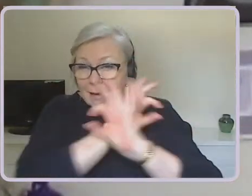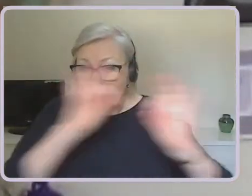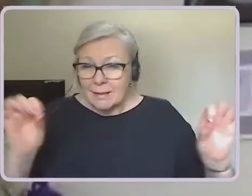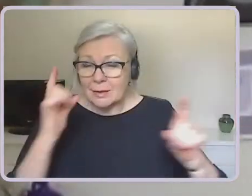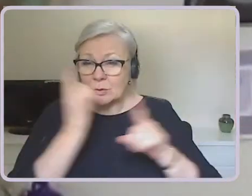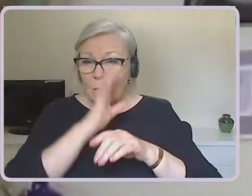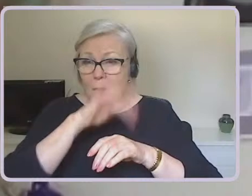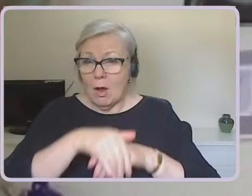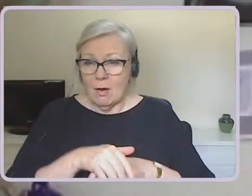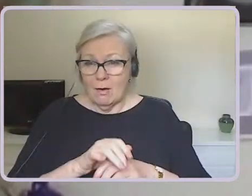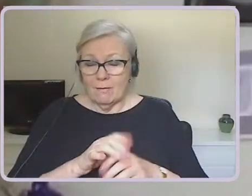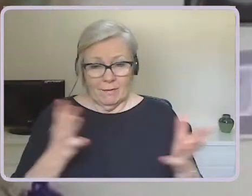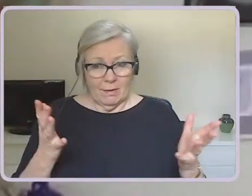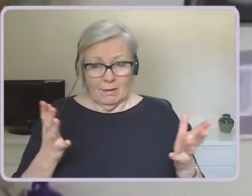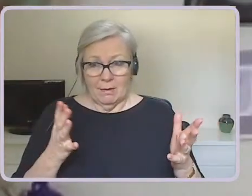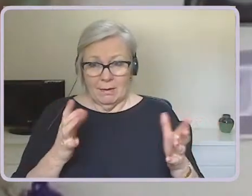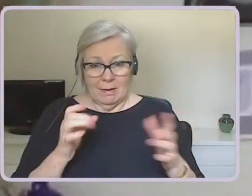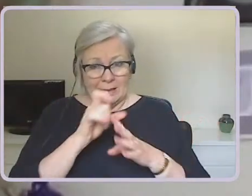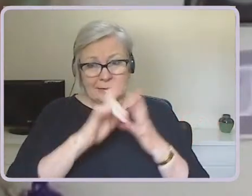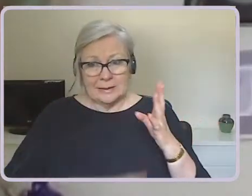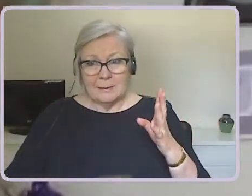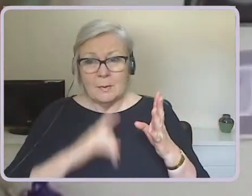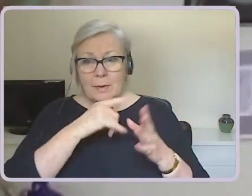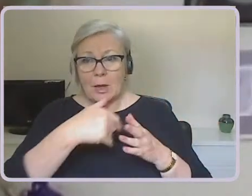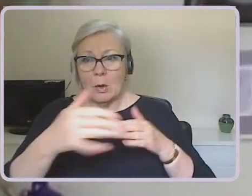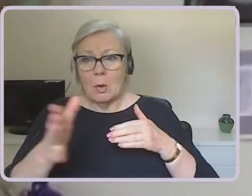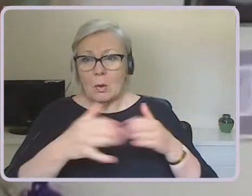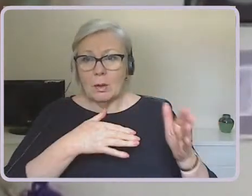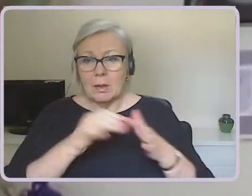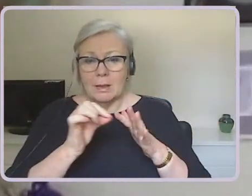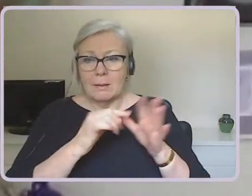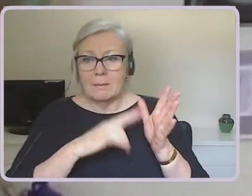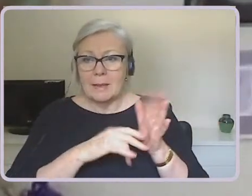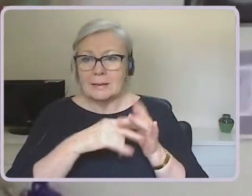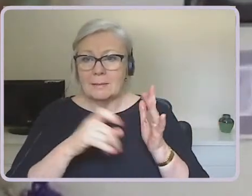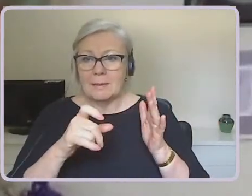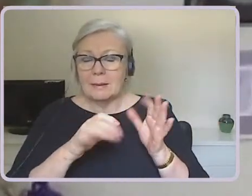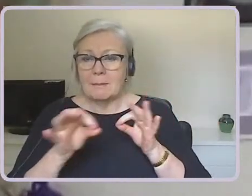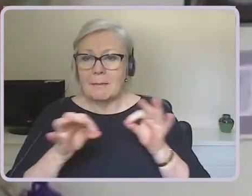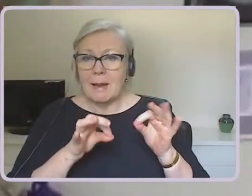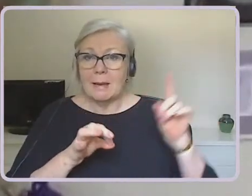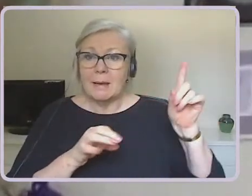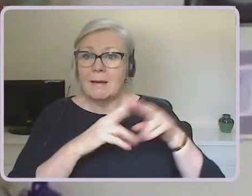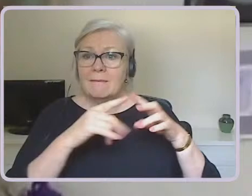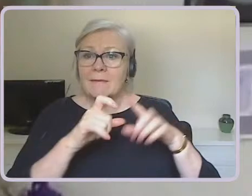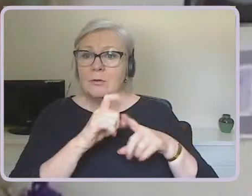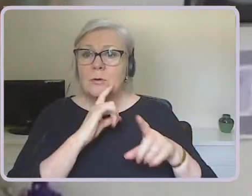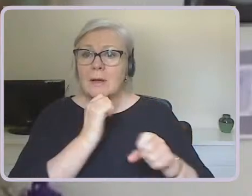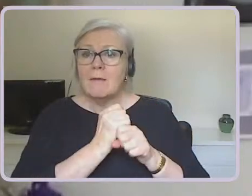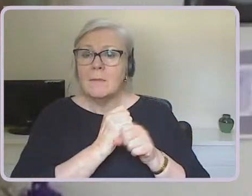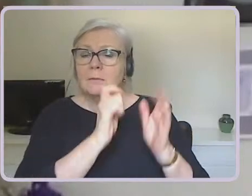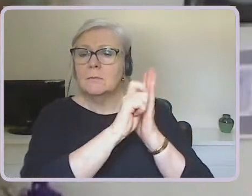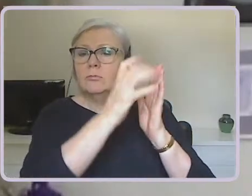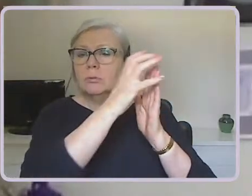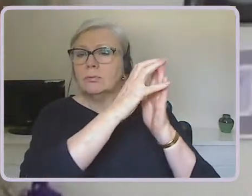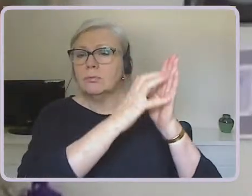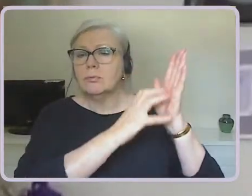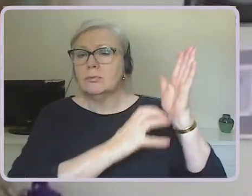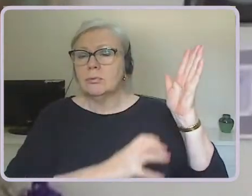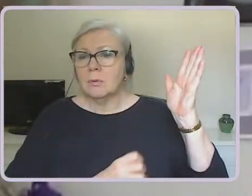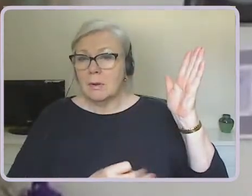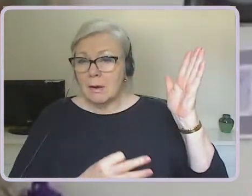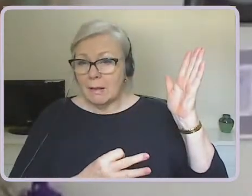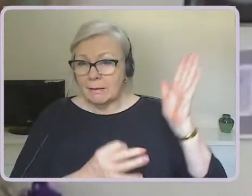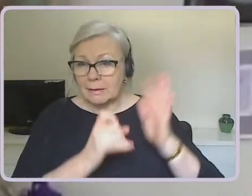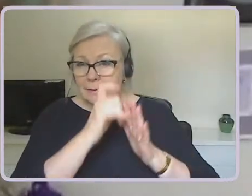plan when it was first written by the federal government. It took 6 weeks of very serious